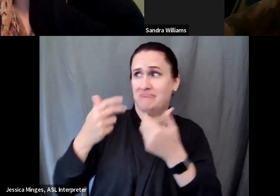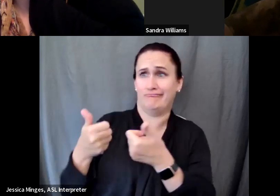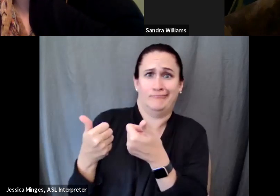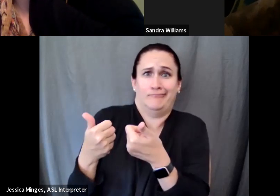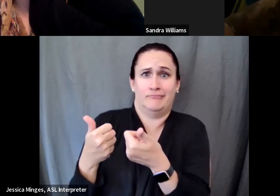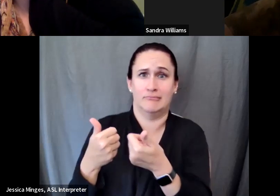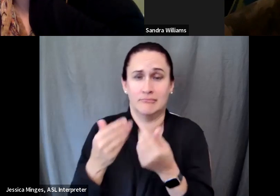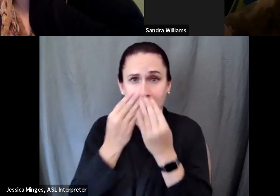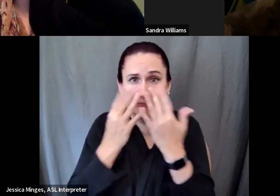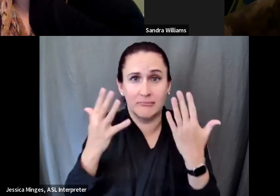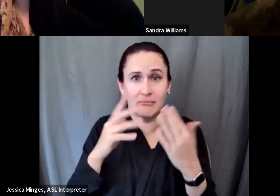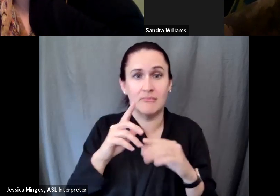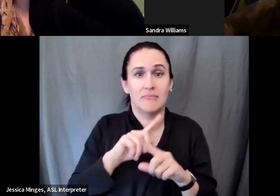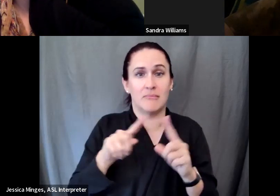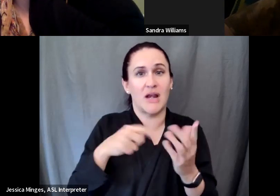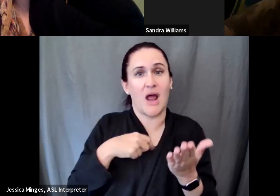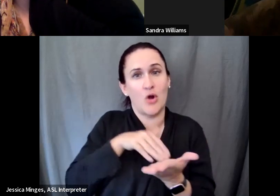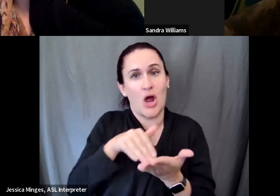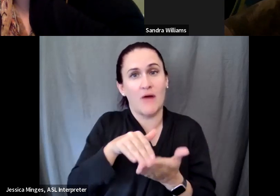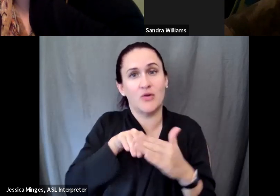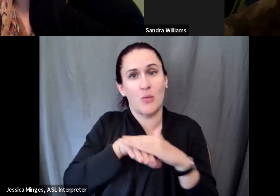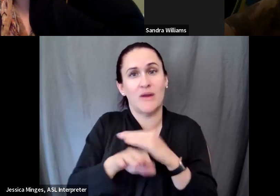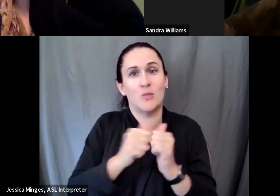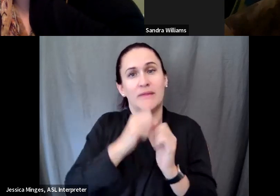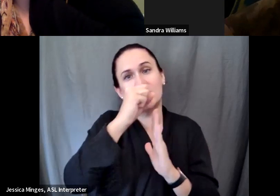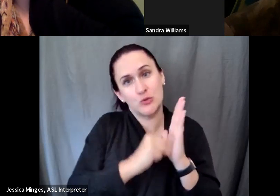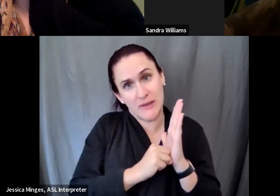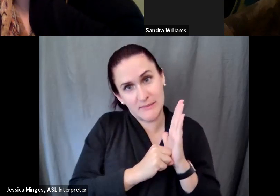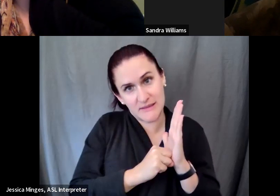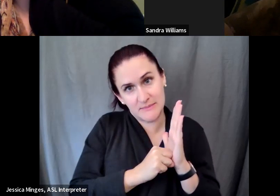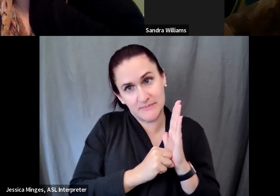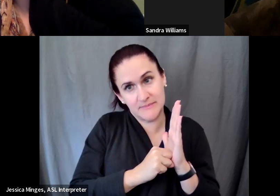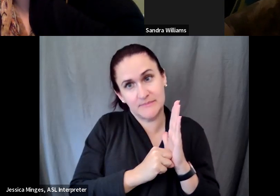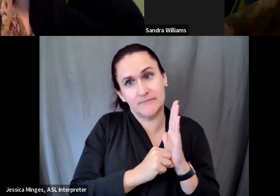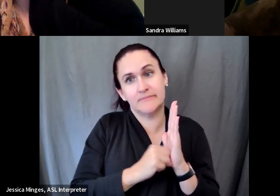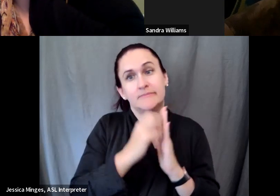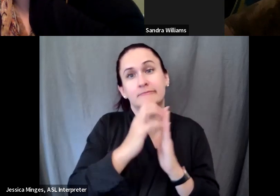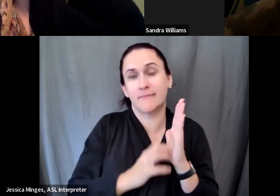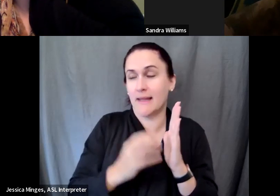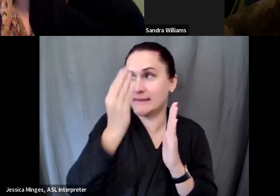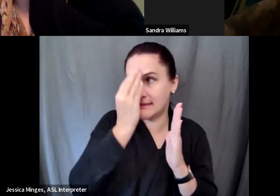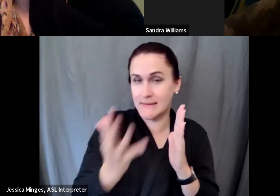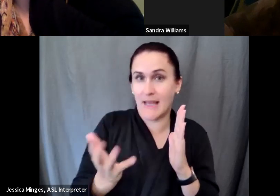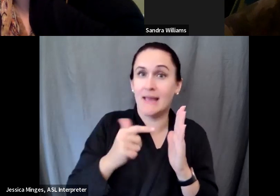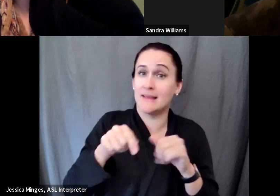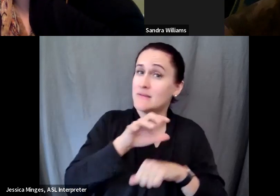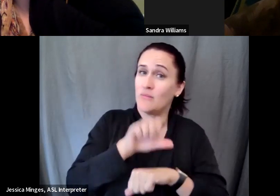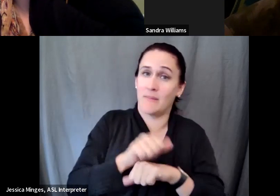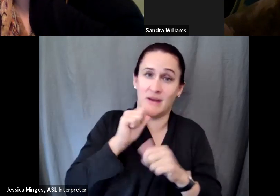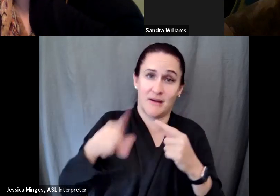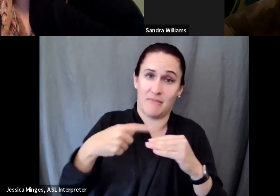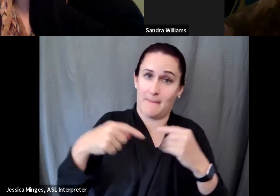so I would often go in with a script and say, this appointment is not about